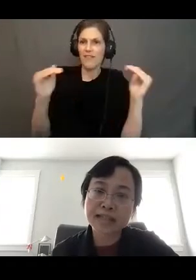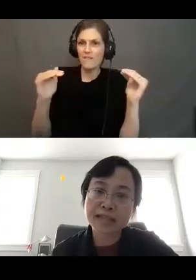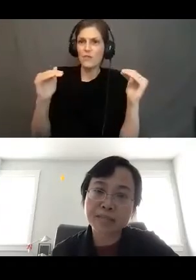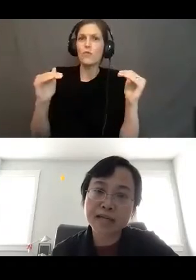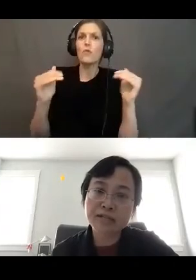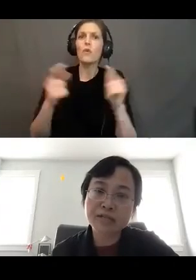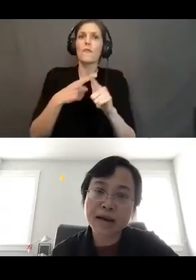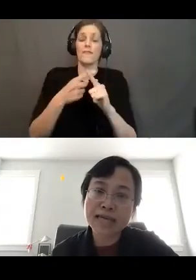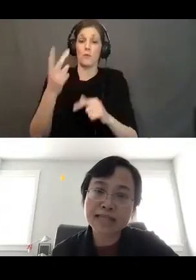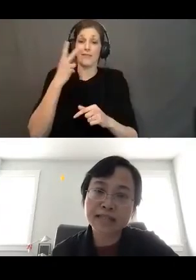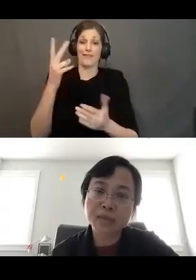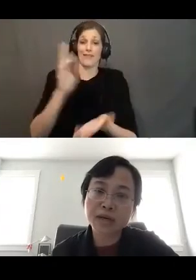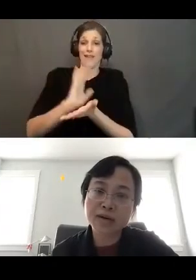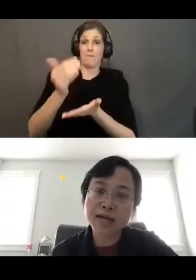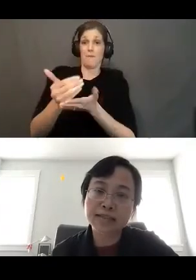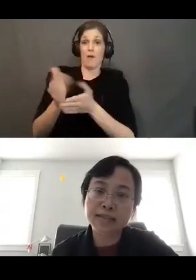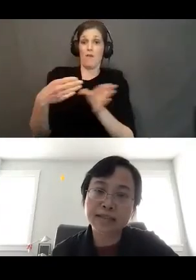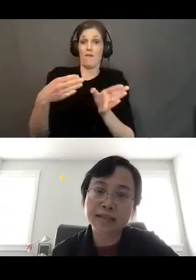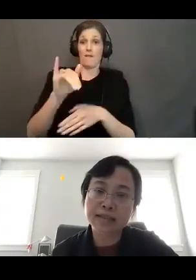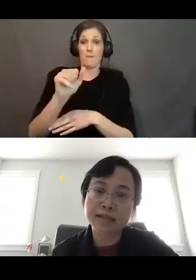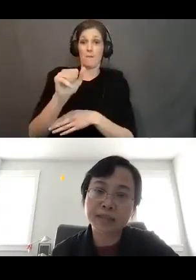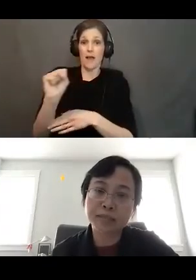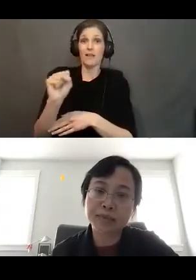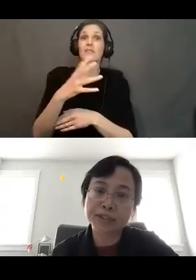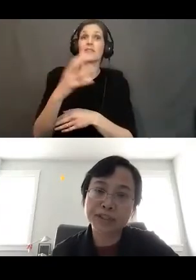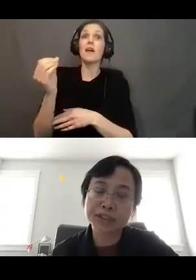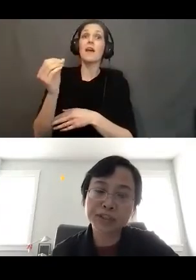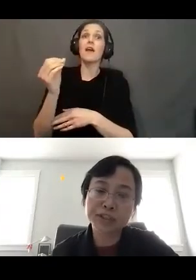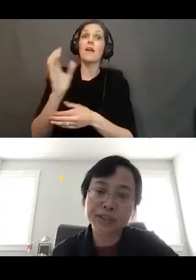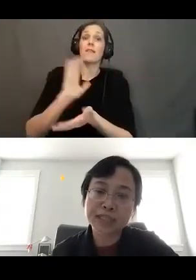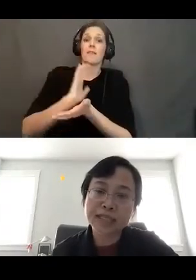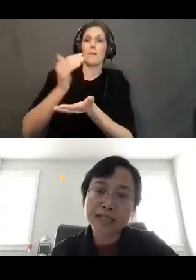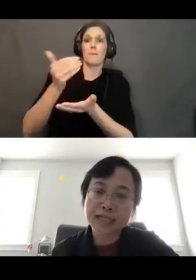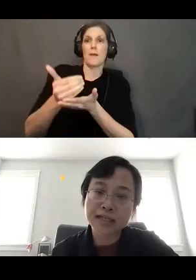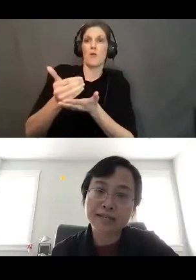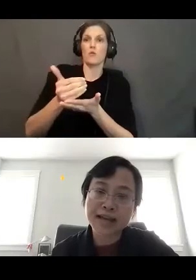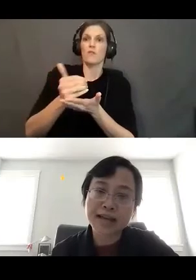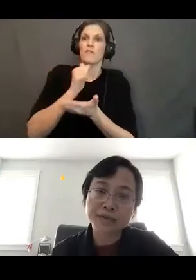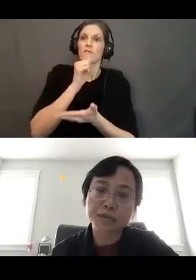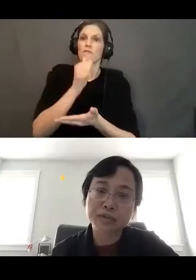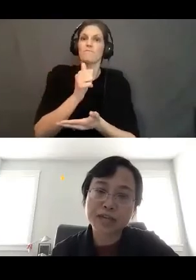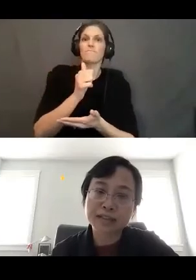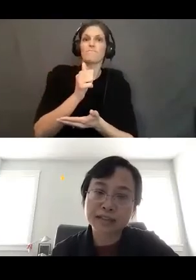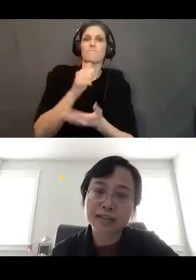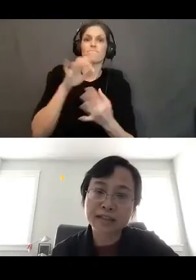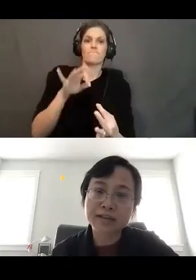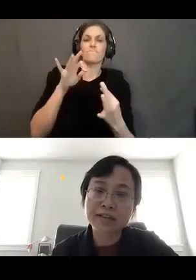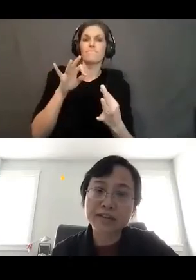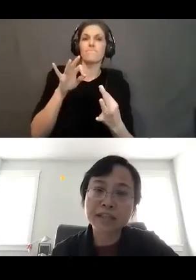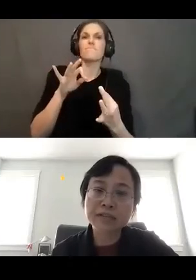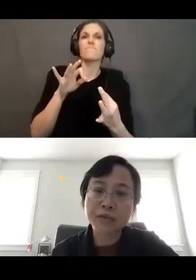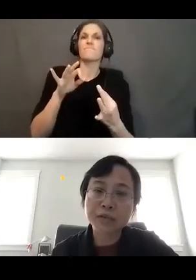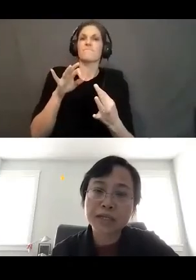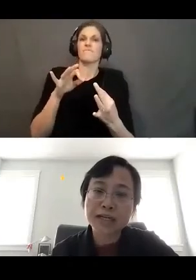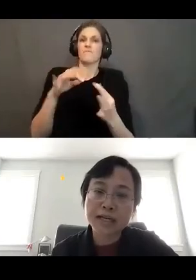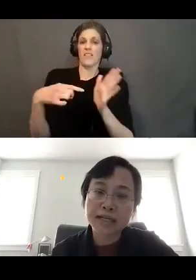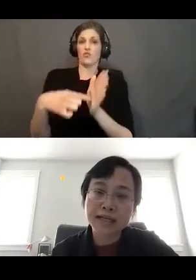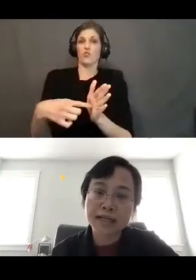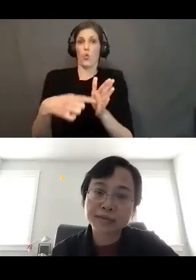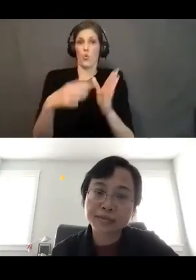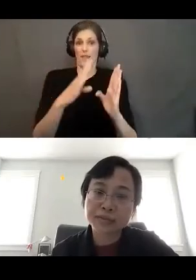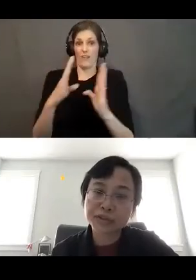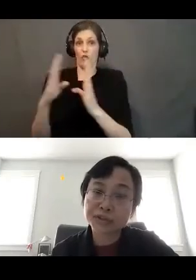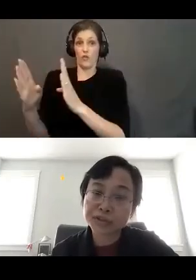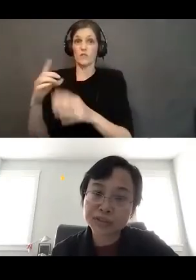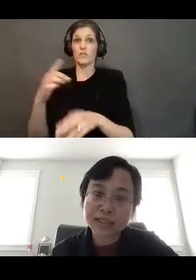the amount of bias as well as the imprecision that is reflected in the confidence interval